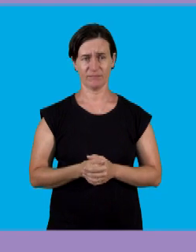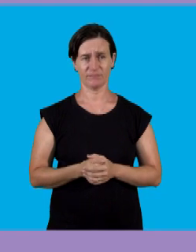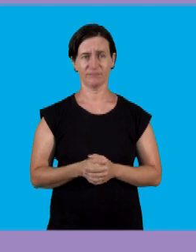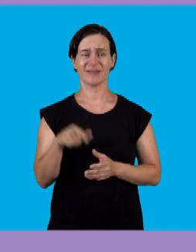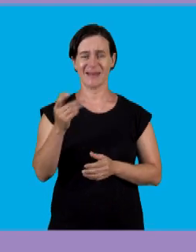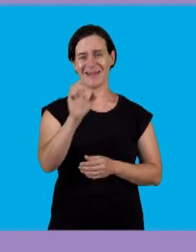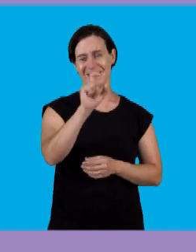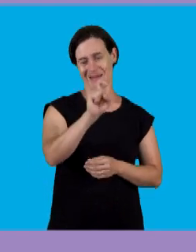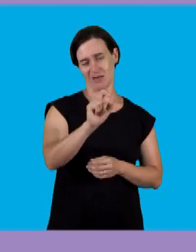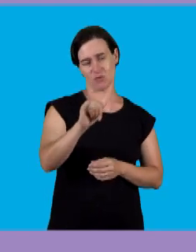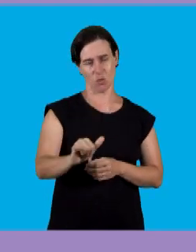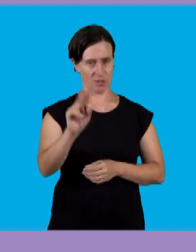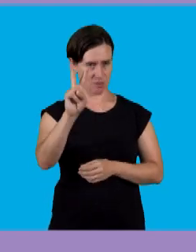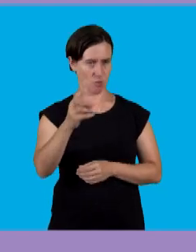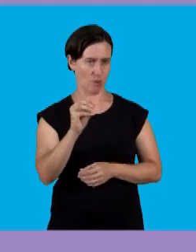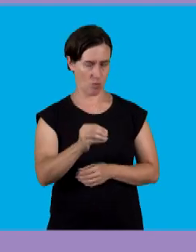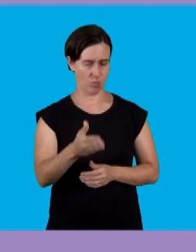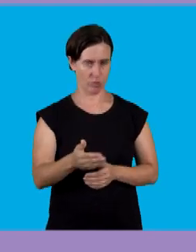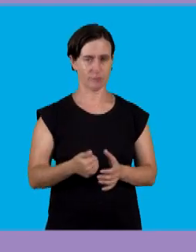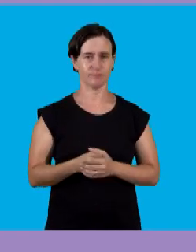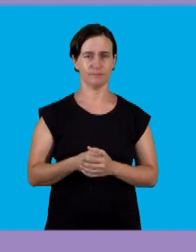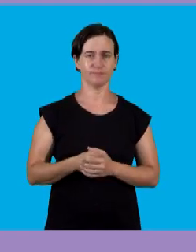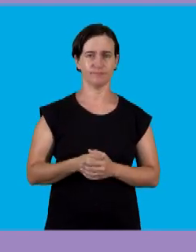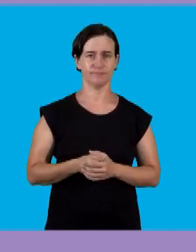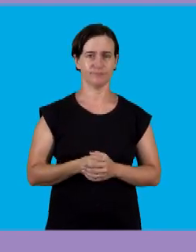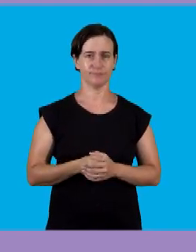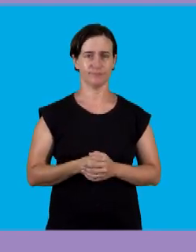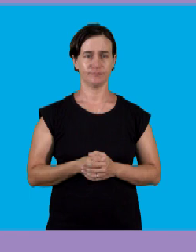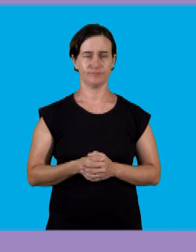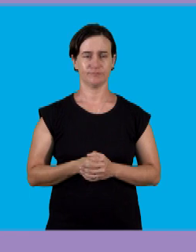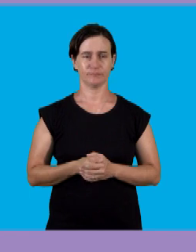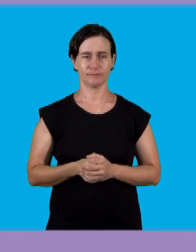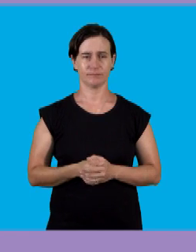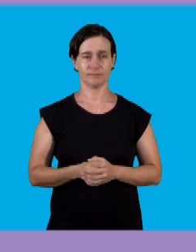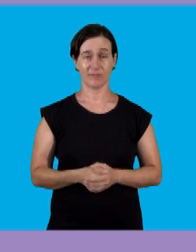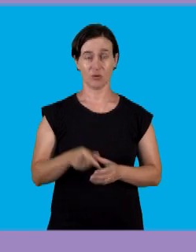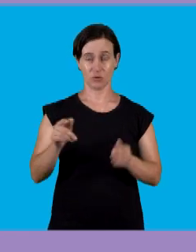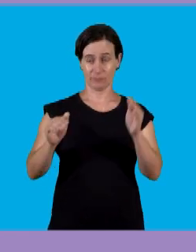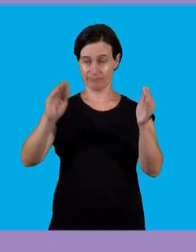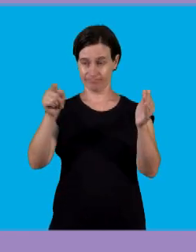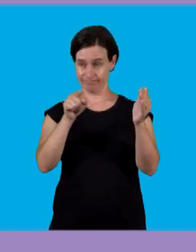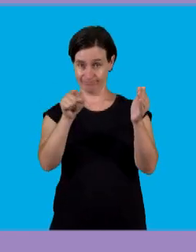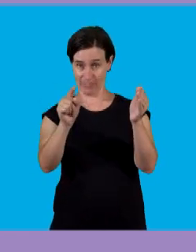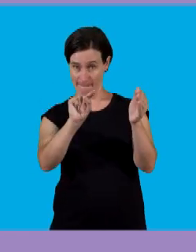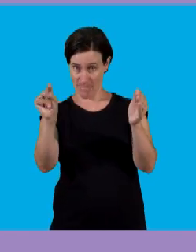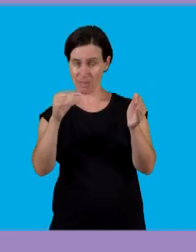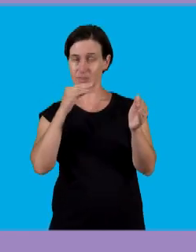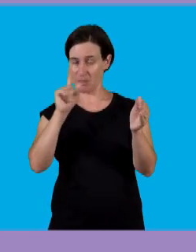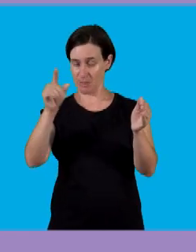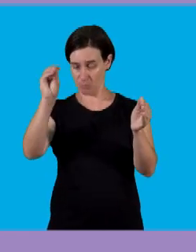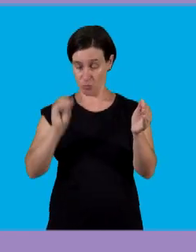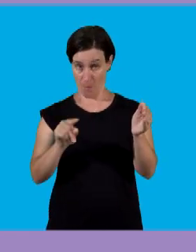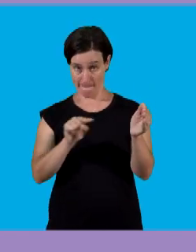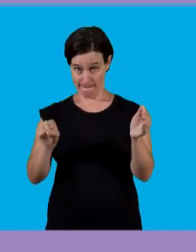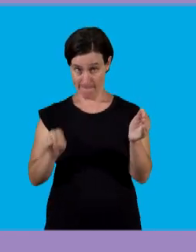those variables there, which is an x and a y squared. Then we are subtracting in this